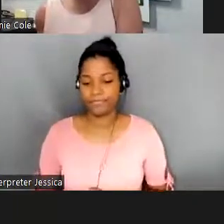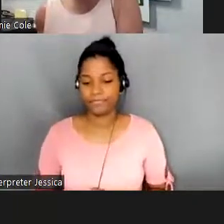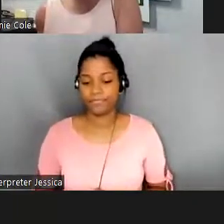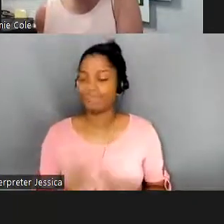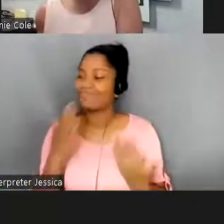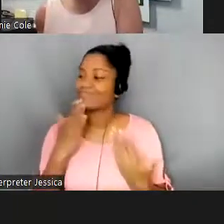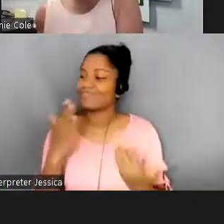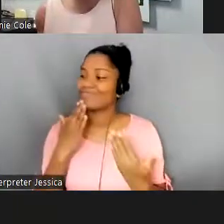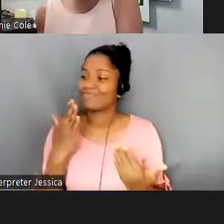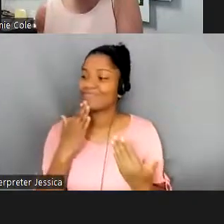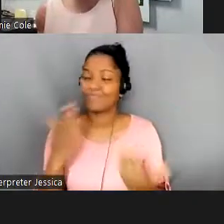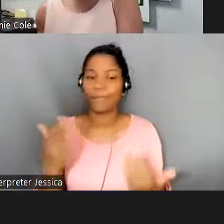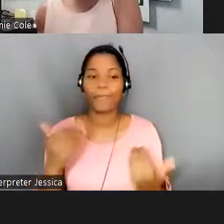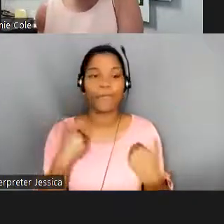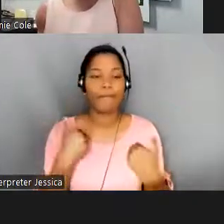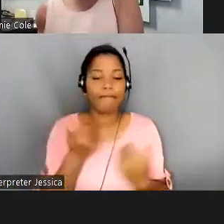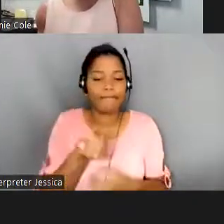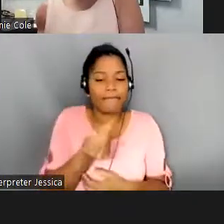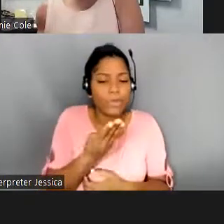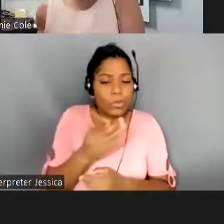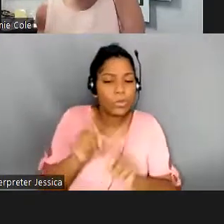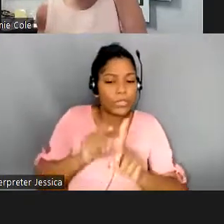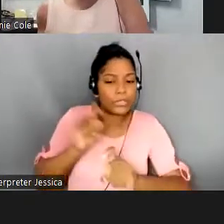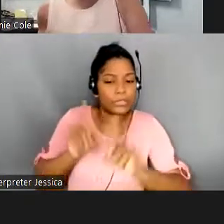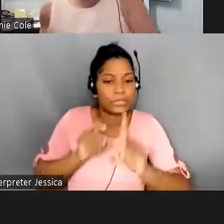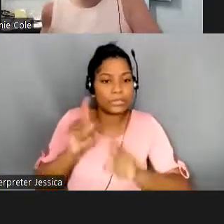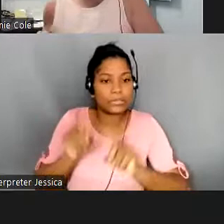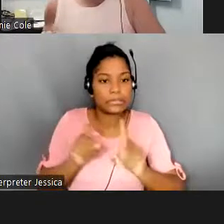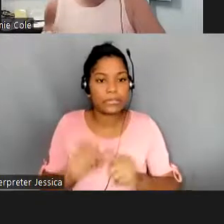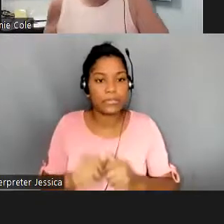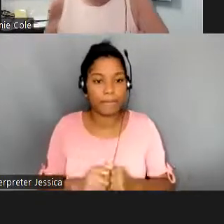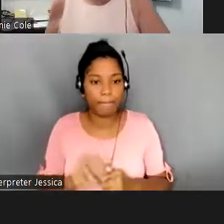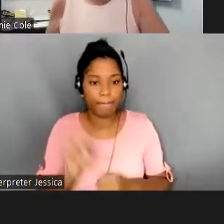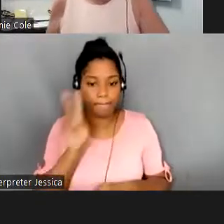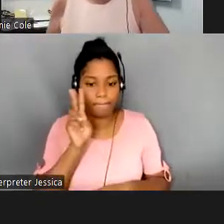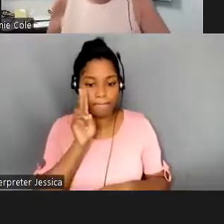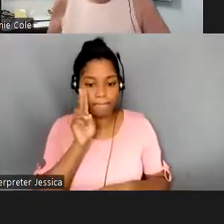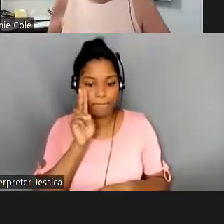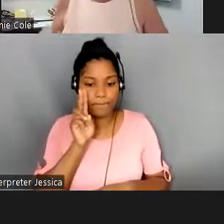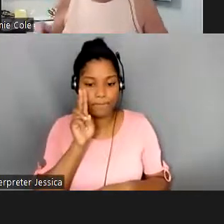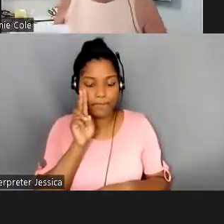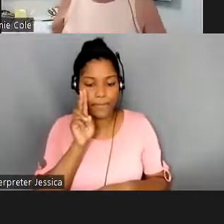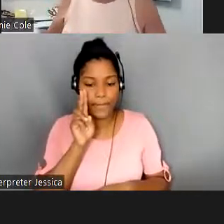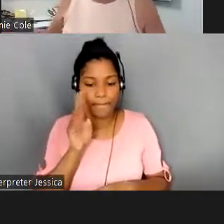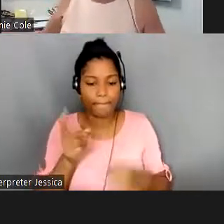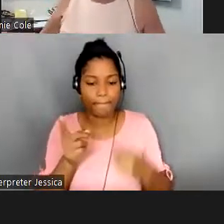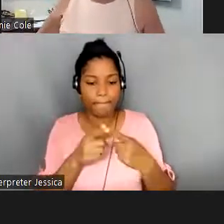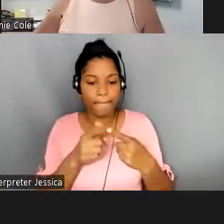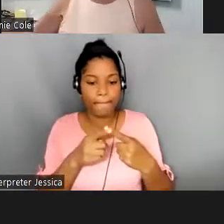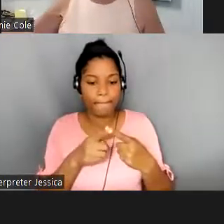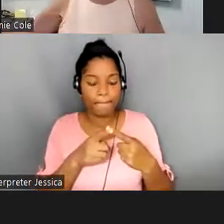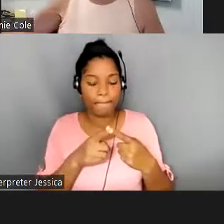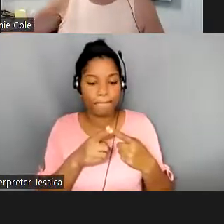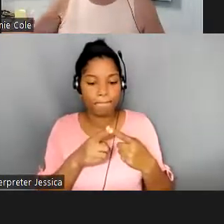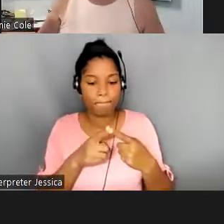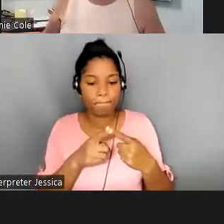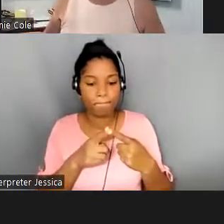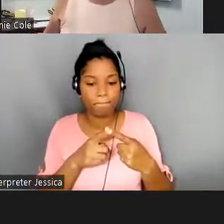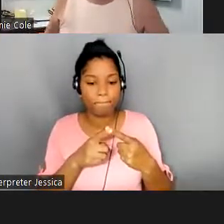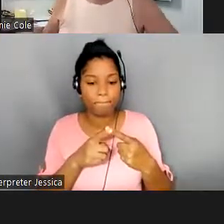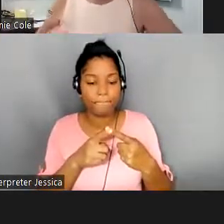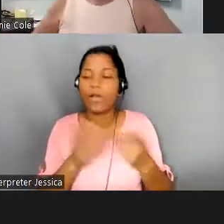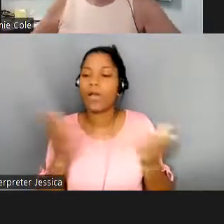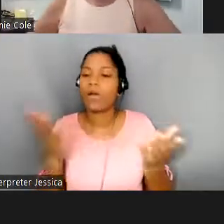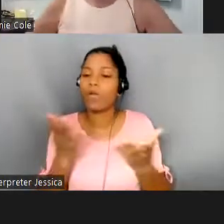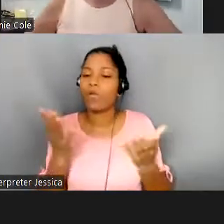Thanks, Stephanie. We have a couple of questions that I want to kind of put together that are in the chat. One of them, and they're really pretty practical. One is, what